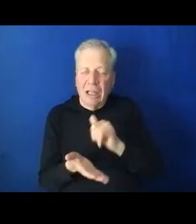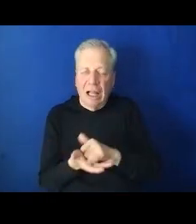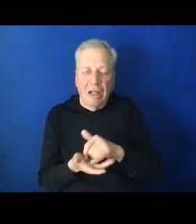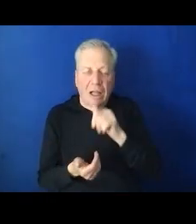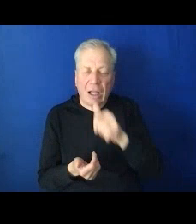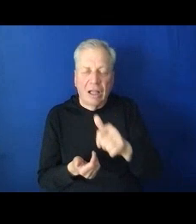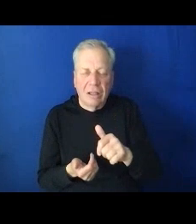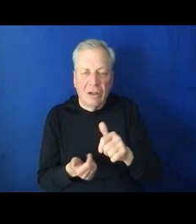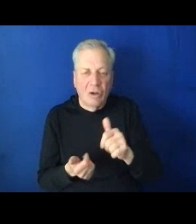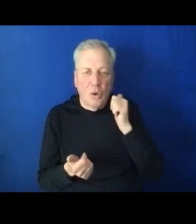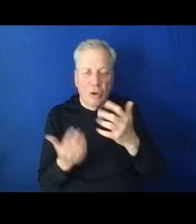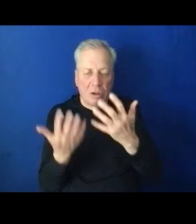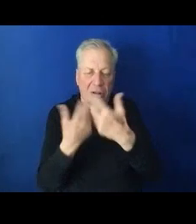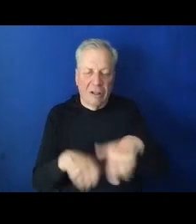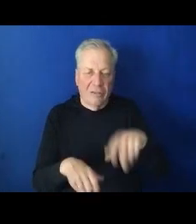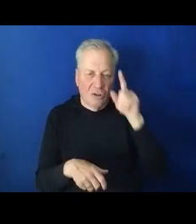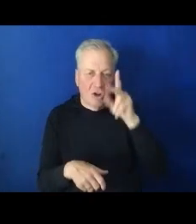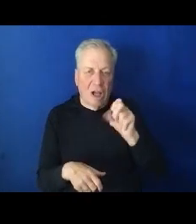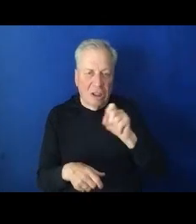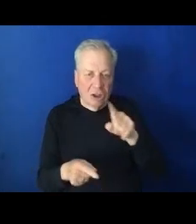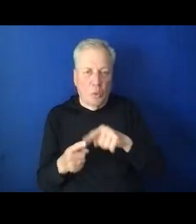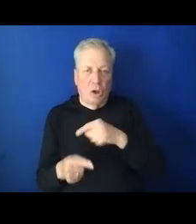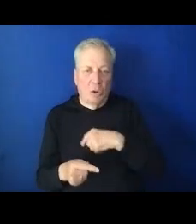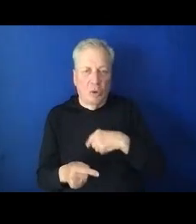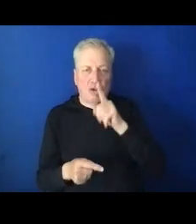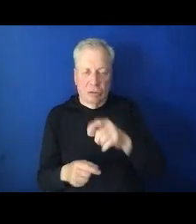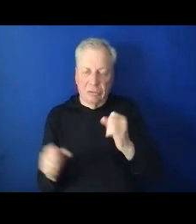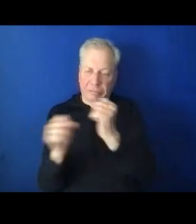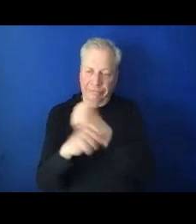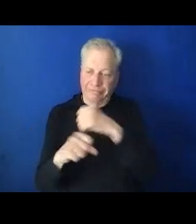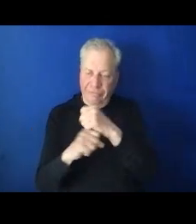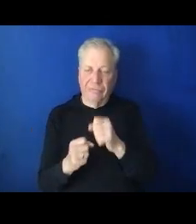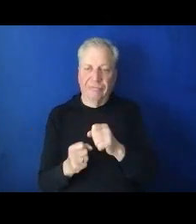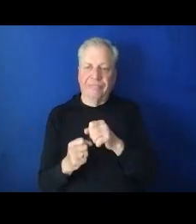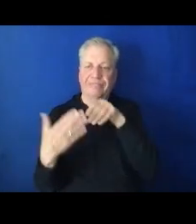come together for us when we're actually dealing with fire.